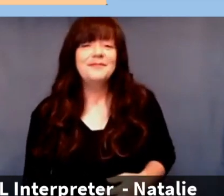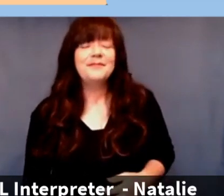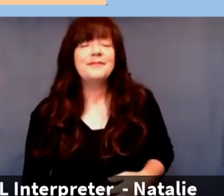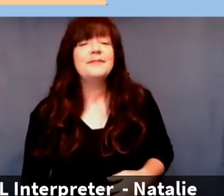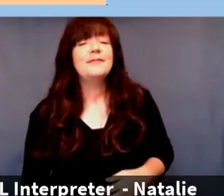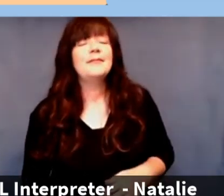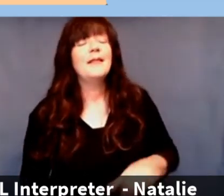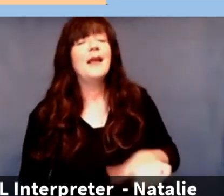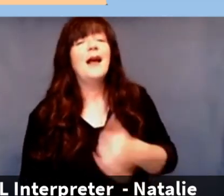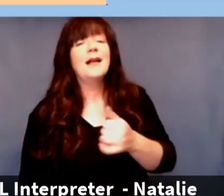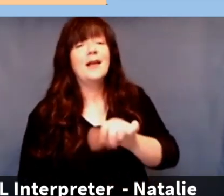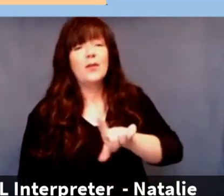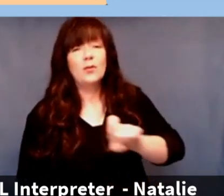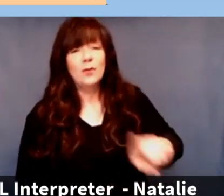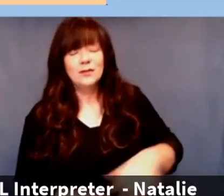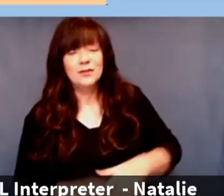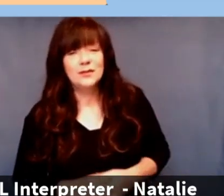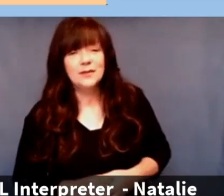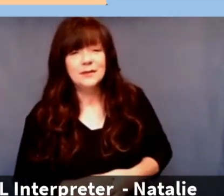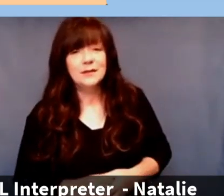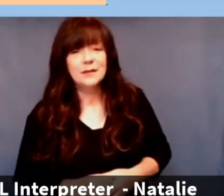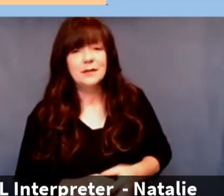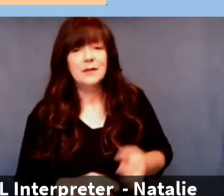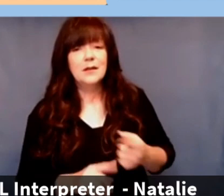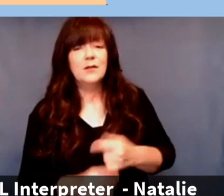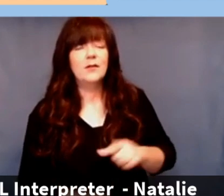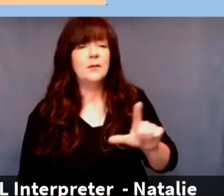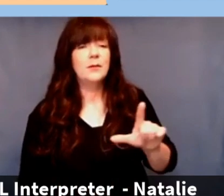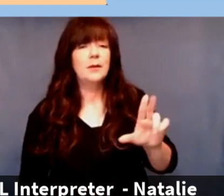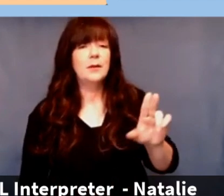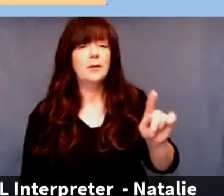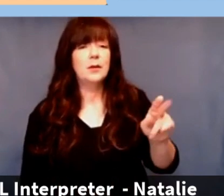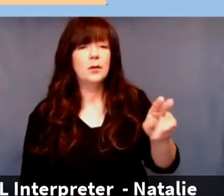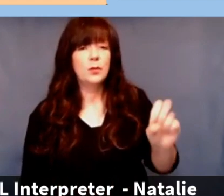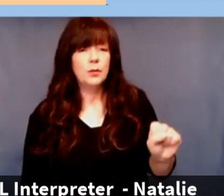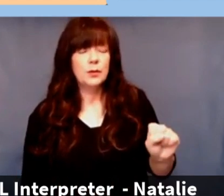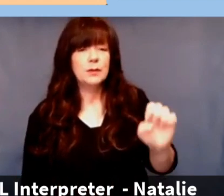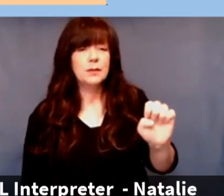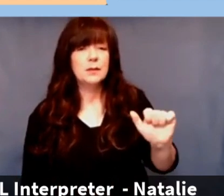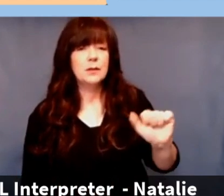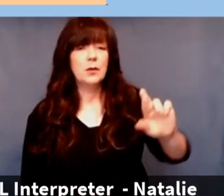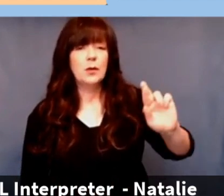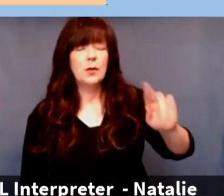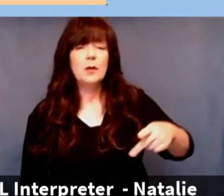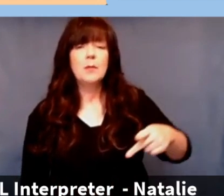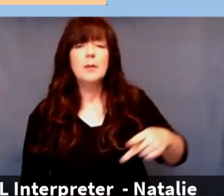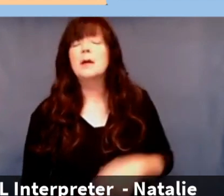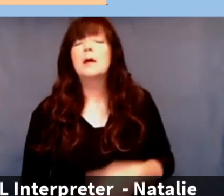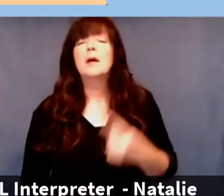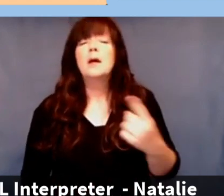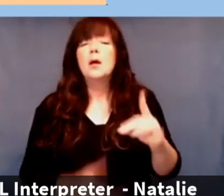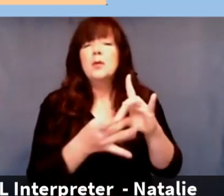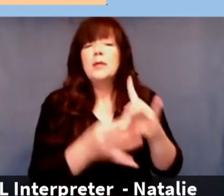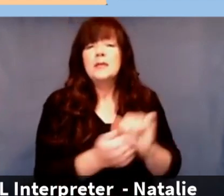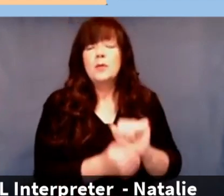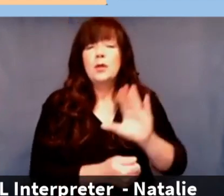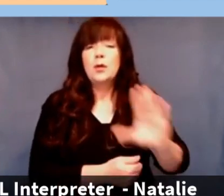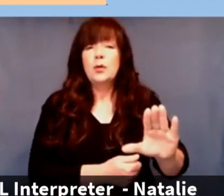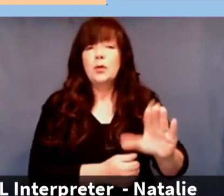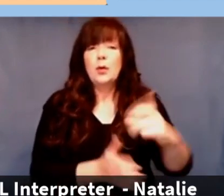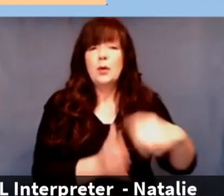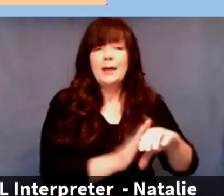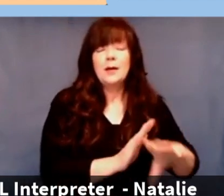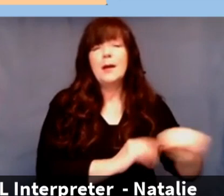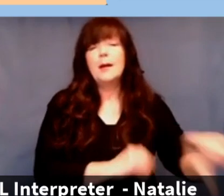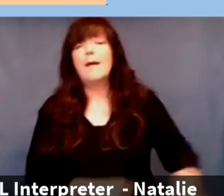And I have another fan question from Luther's Earp. They ask, what is one relationship between your character and another that you wish